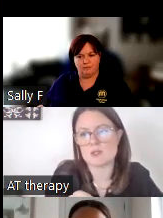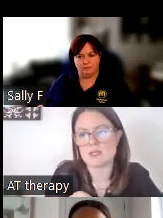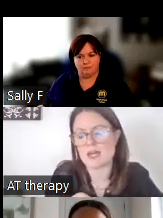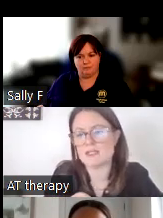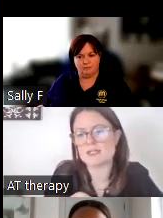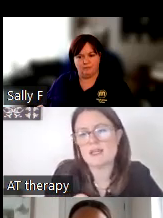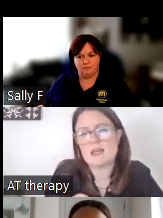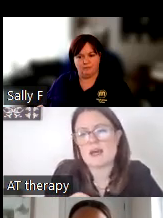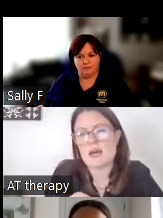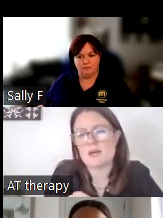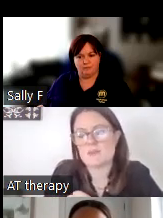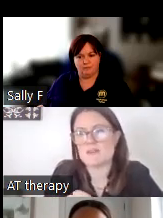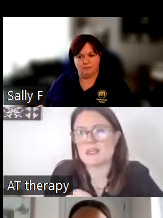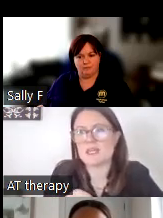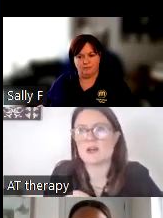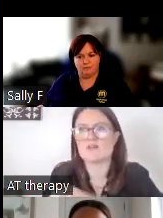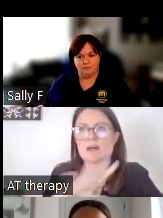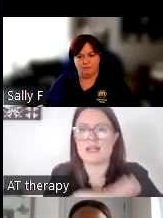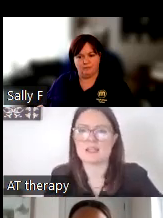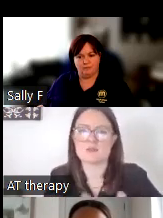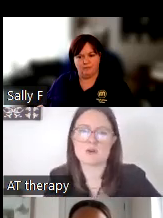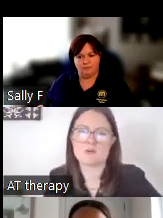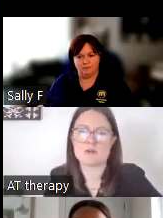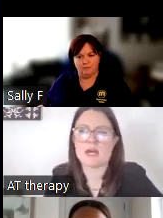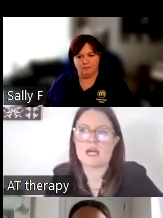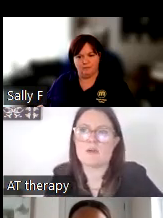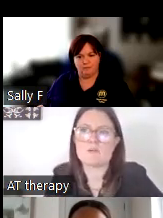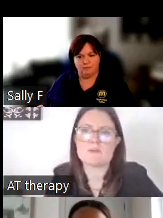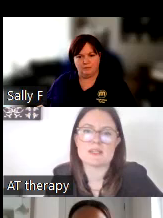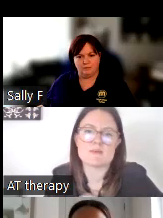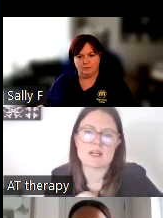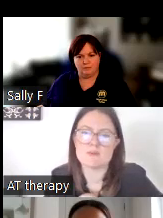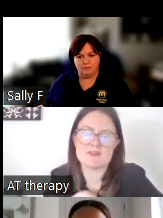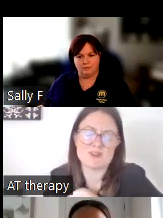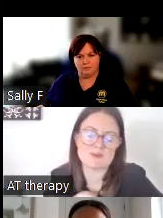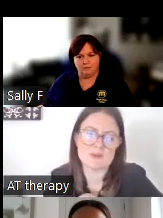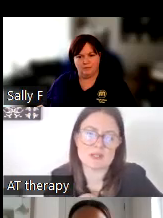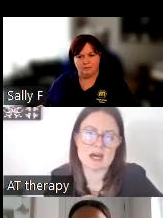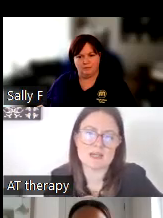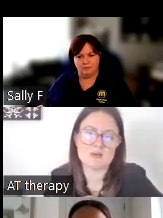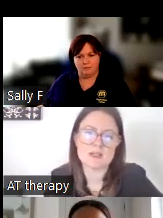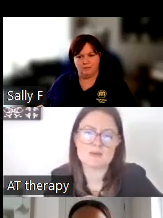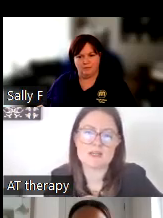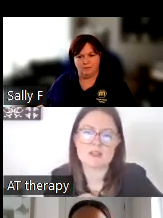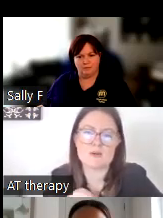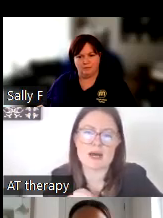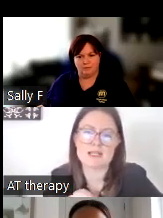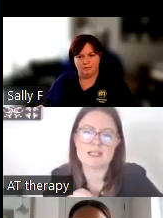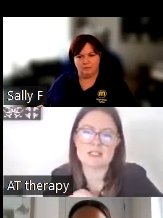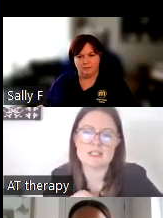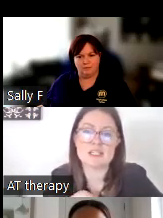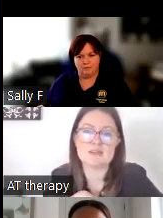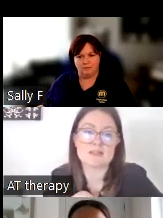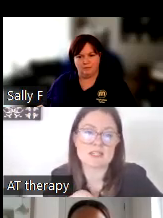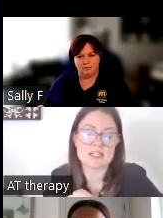to communicate. And thinking of my last role, this reminded me of a young woman that I worked with who had